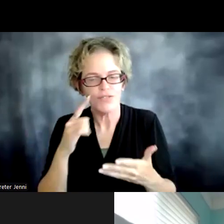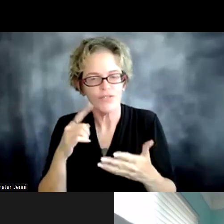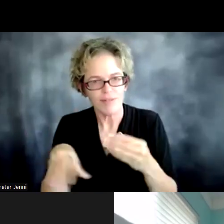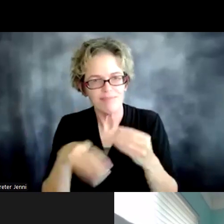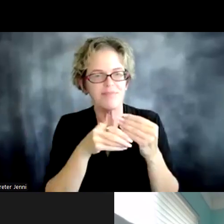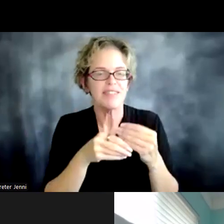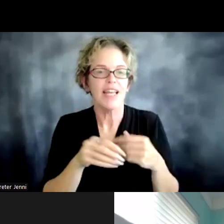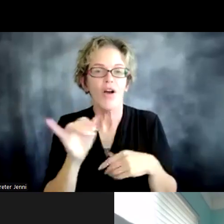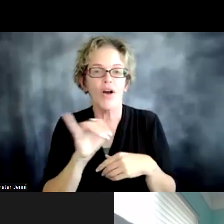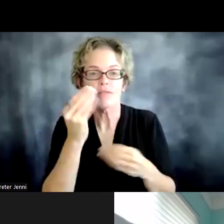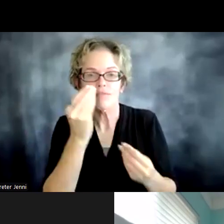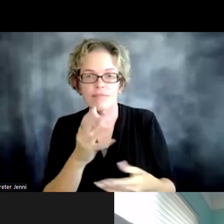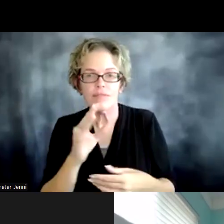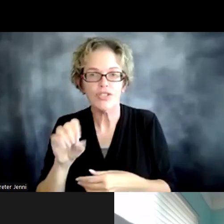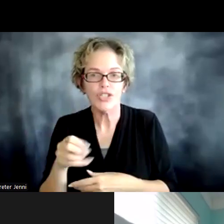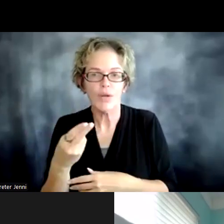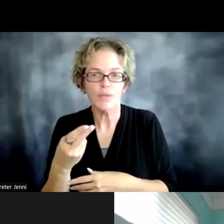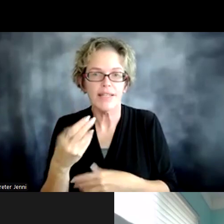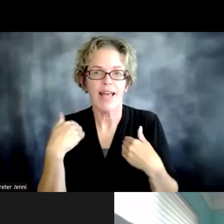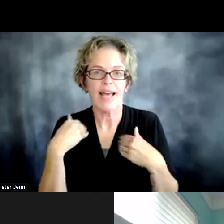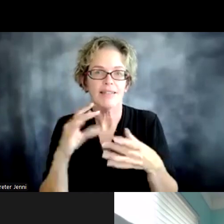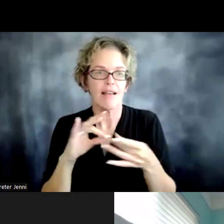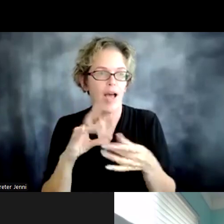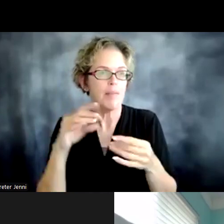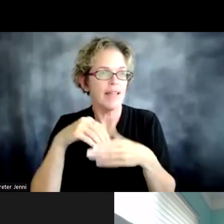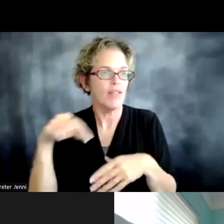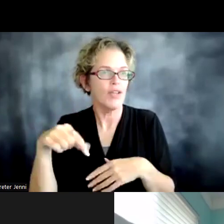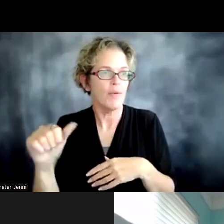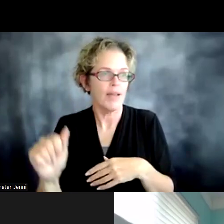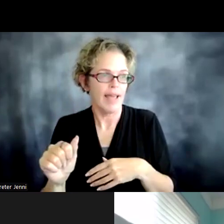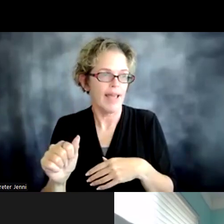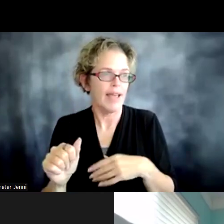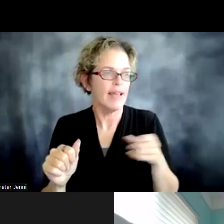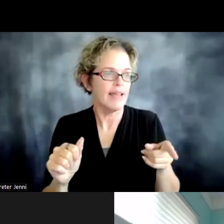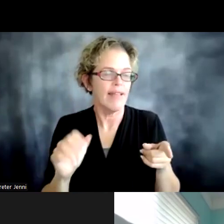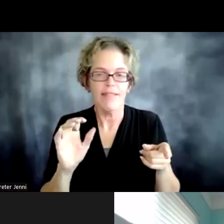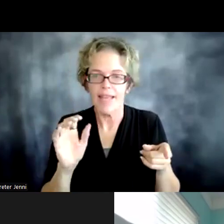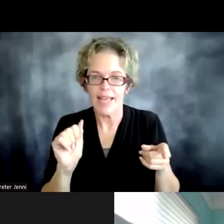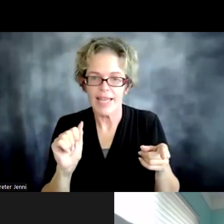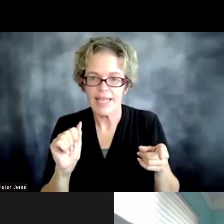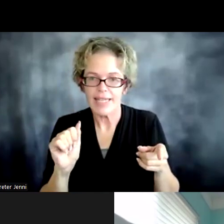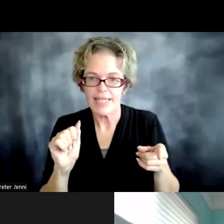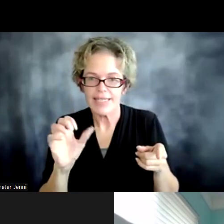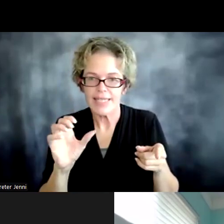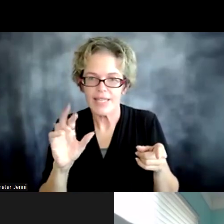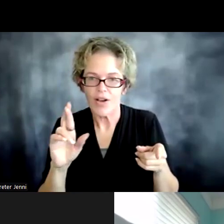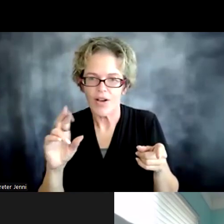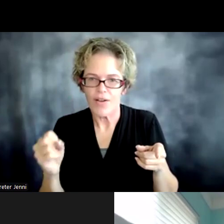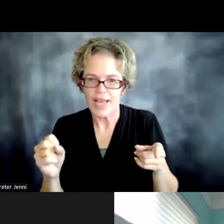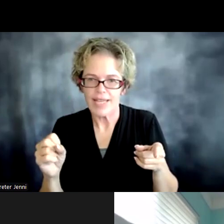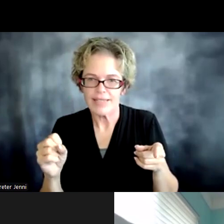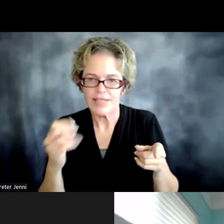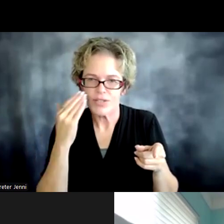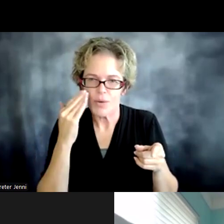would also note Joseph has a comment in the Q&A that ACRS is also deeply interested in knowing how the agency will address